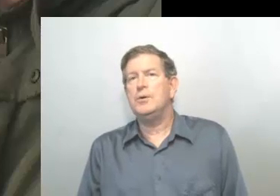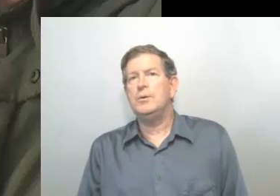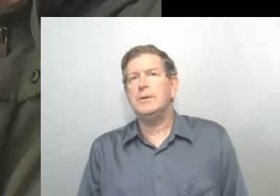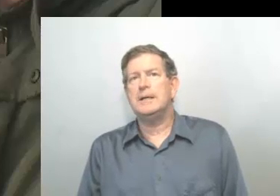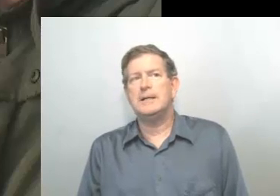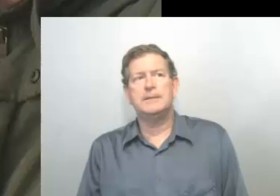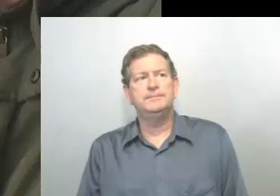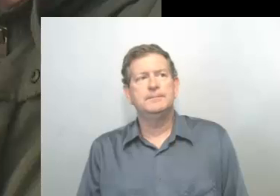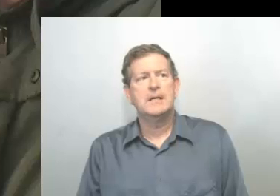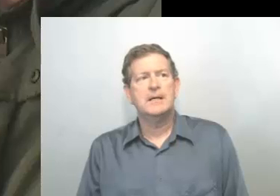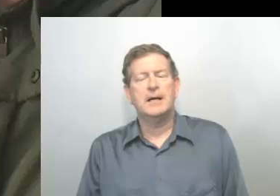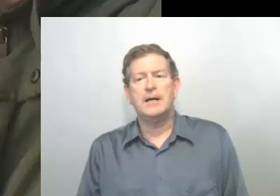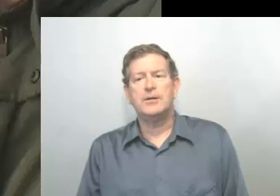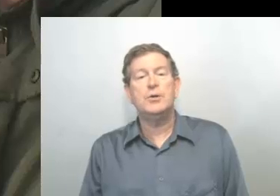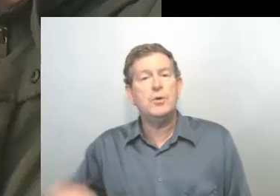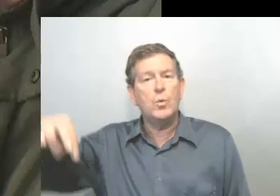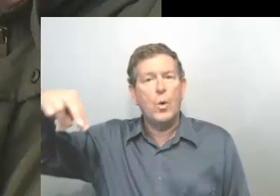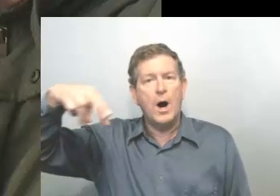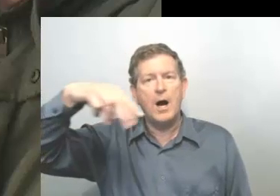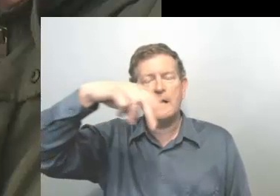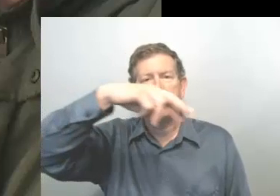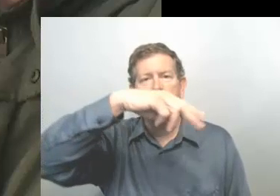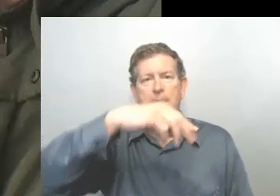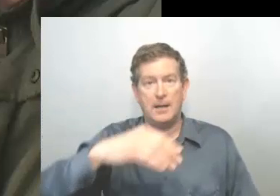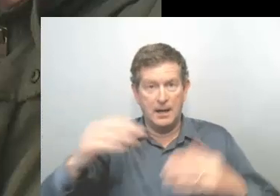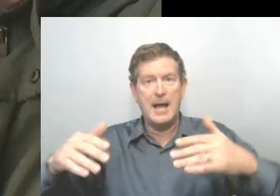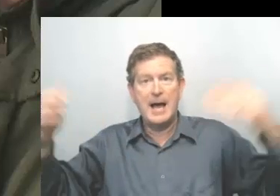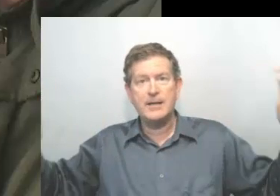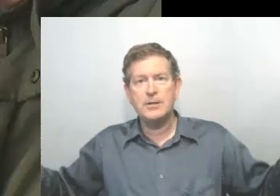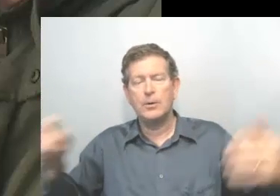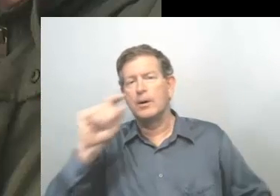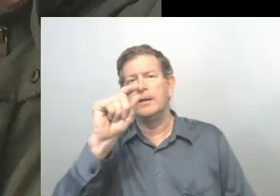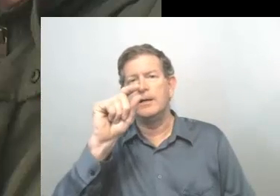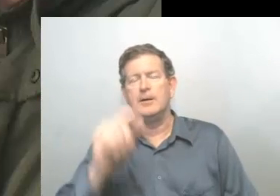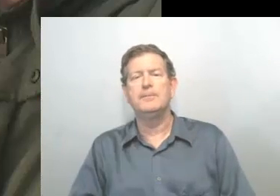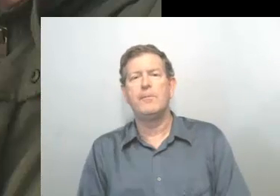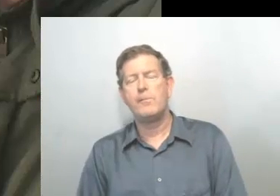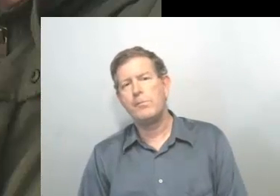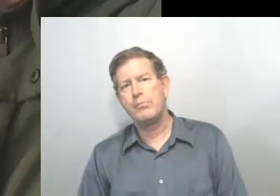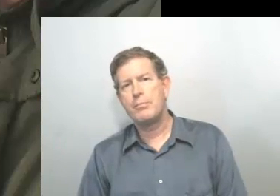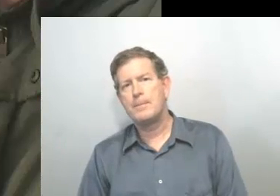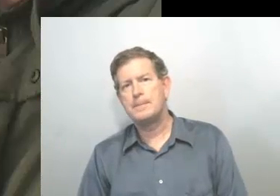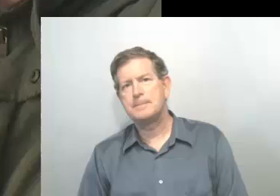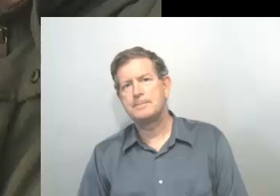Do you walk a lot or a little?